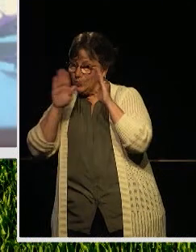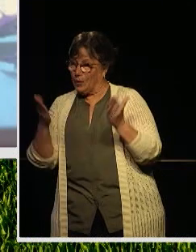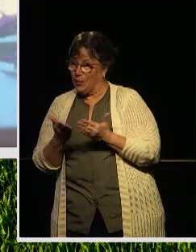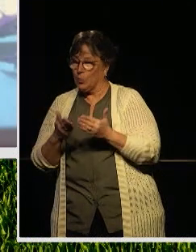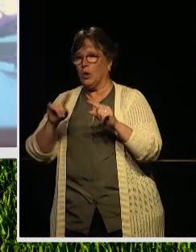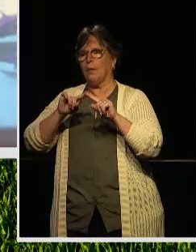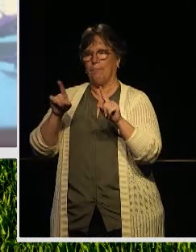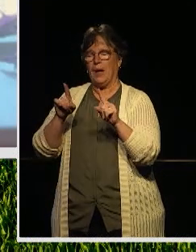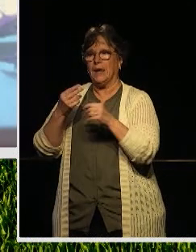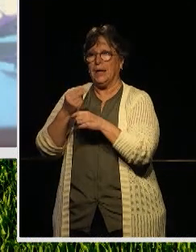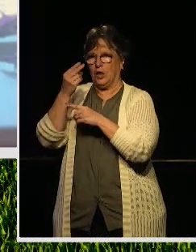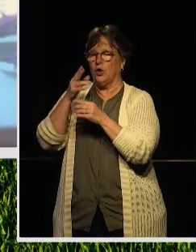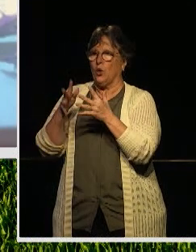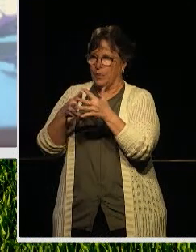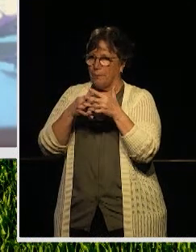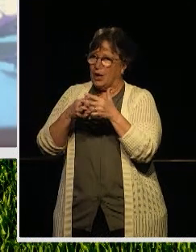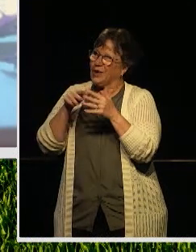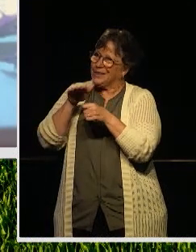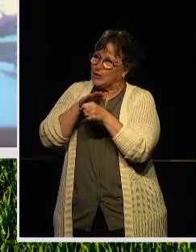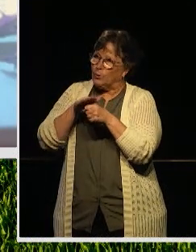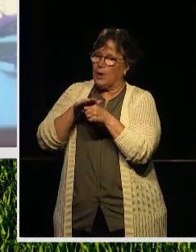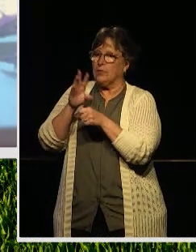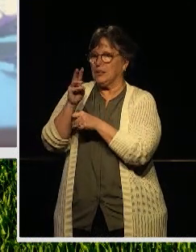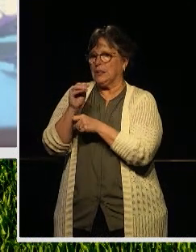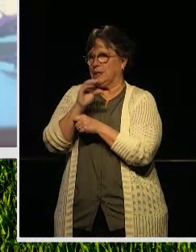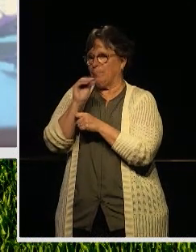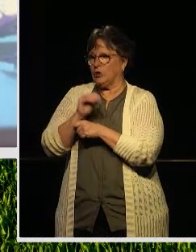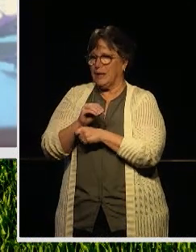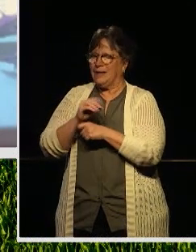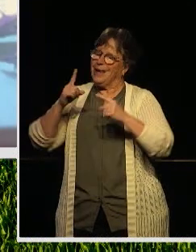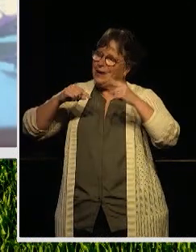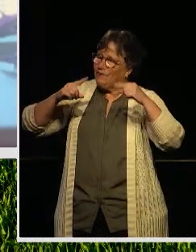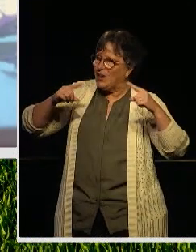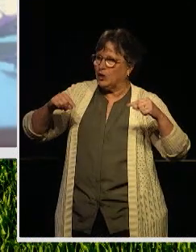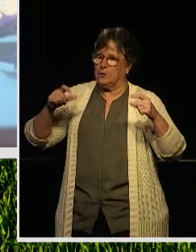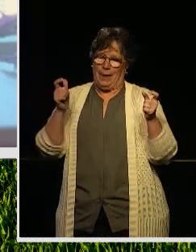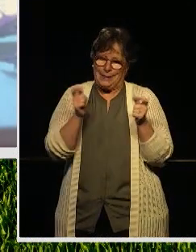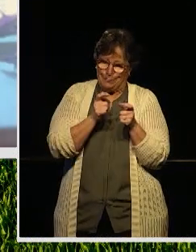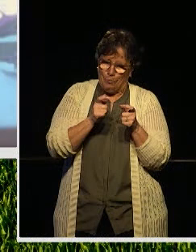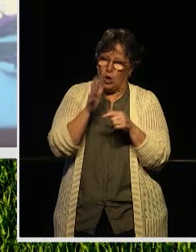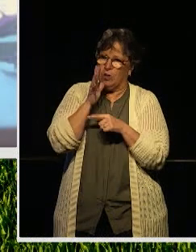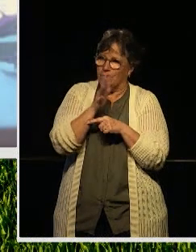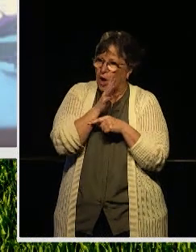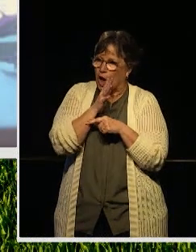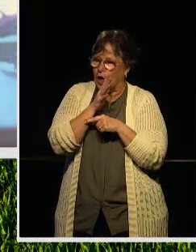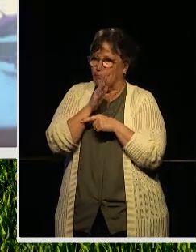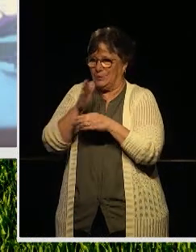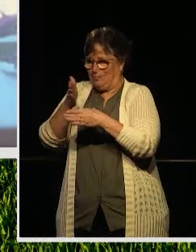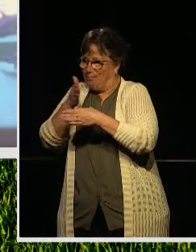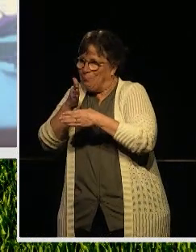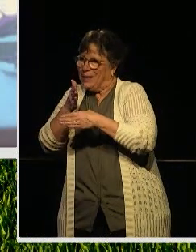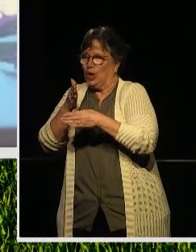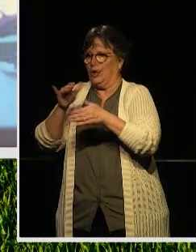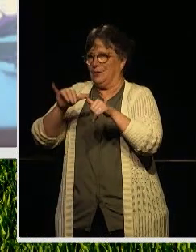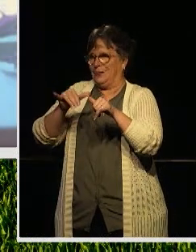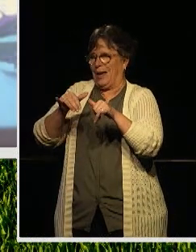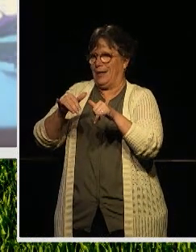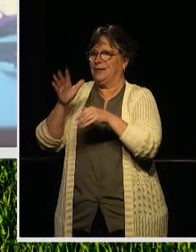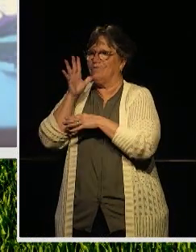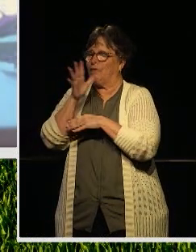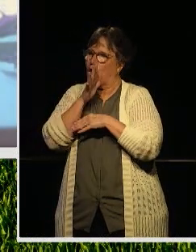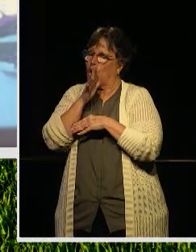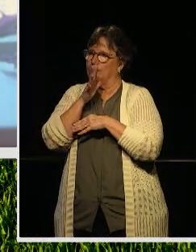America, it's north of 60%. And it also varies by small farmer versus mid-size versus large. I mean, we're here to speak about small and